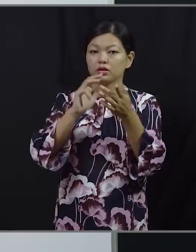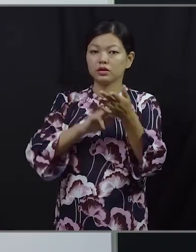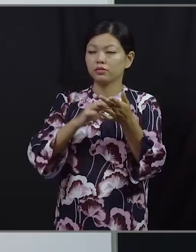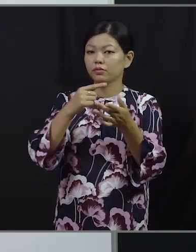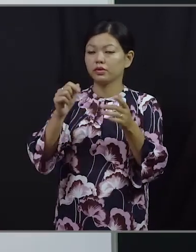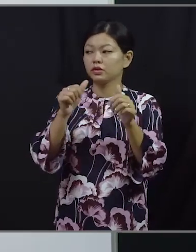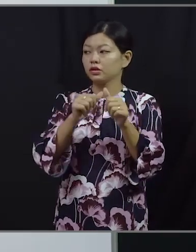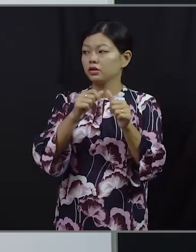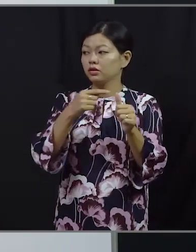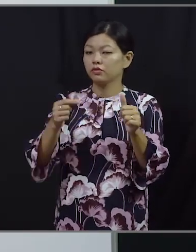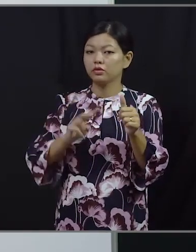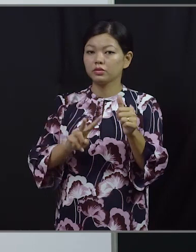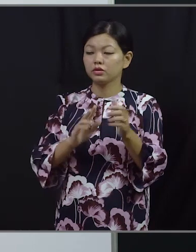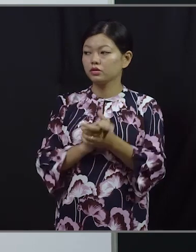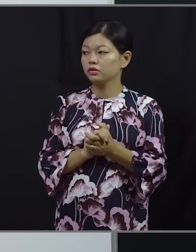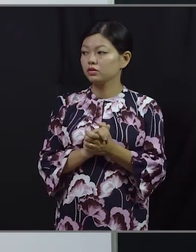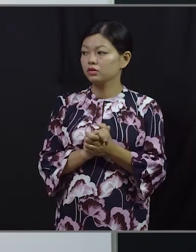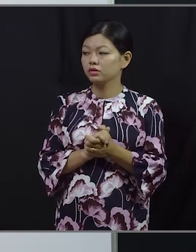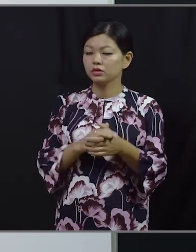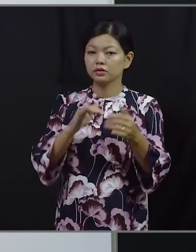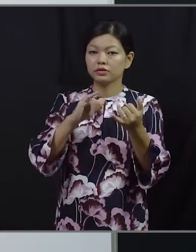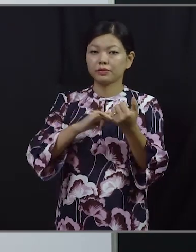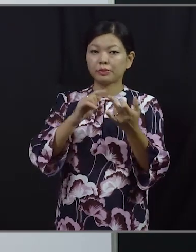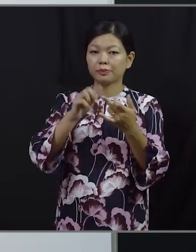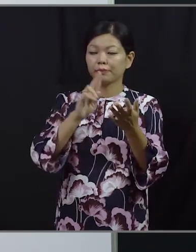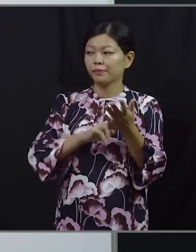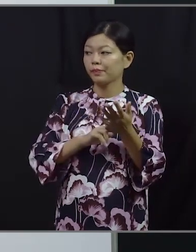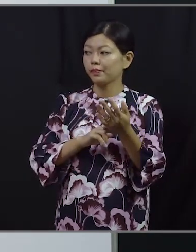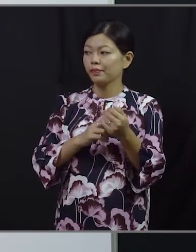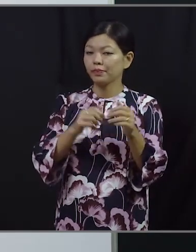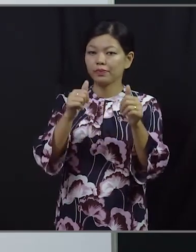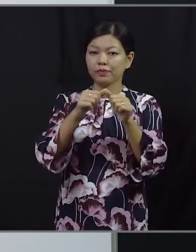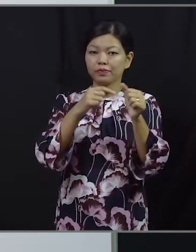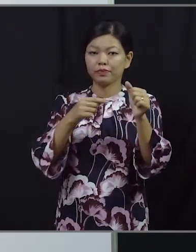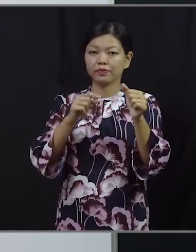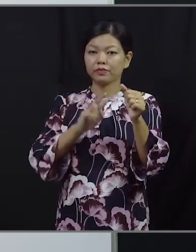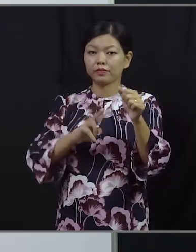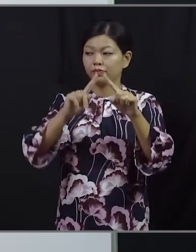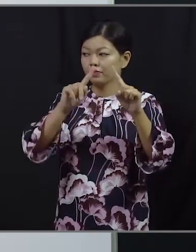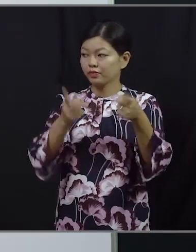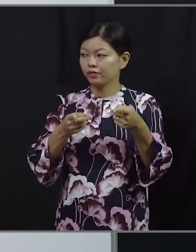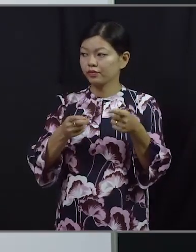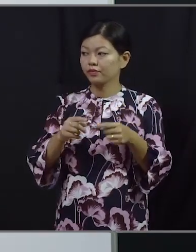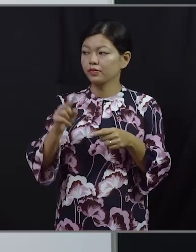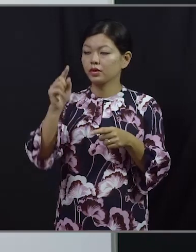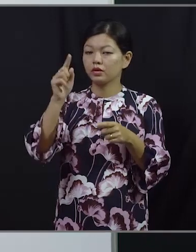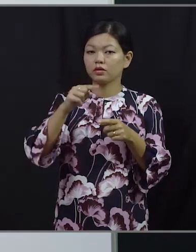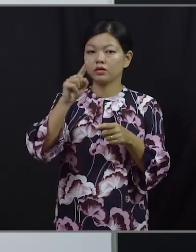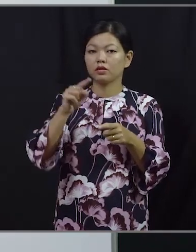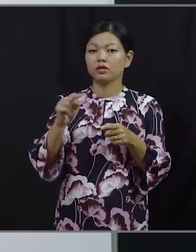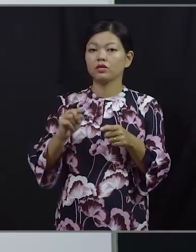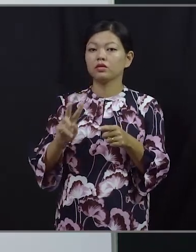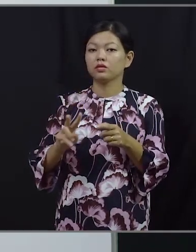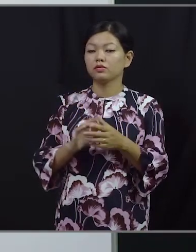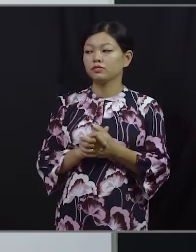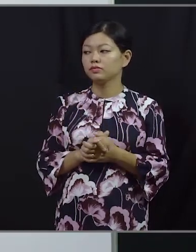2 is approximately equal to a by 2. Okay, so now next equation will